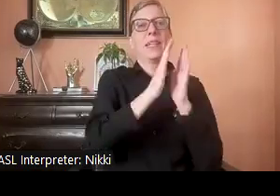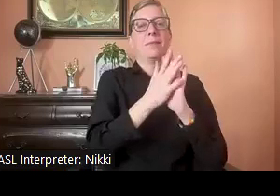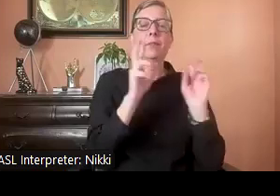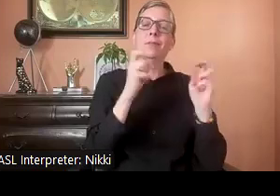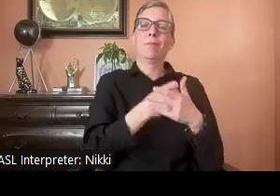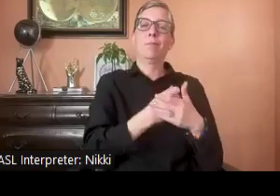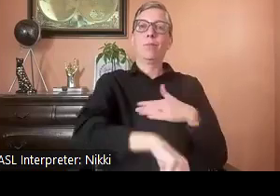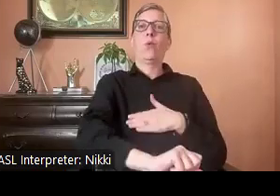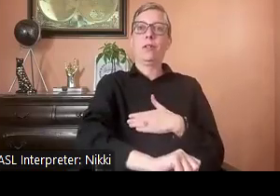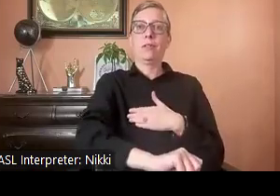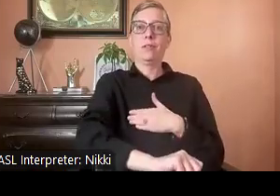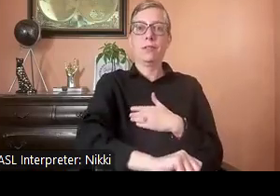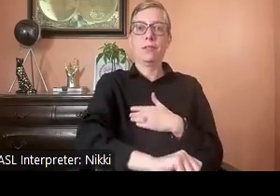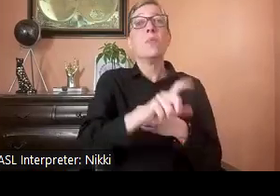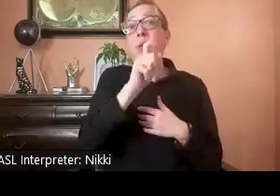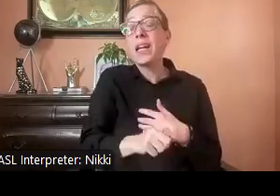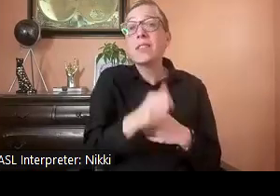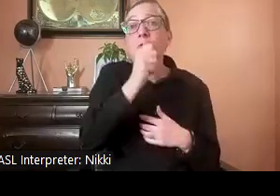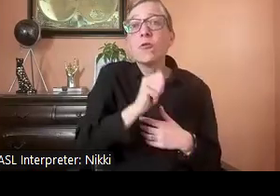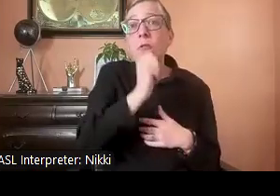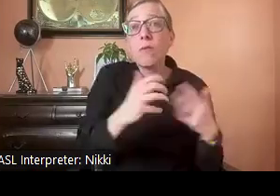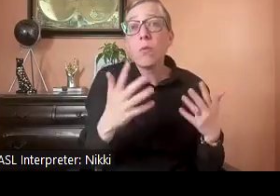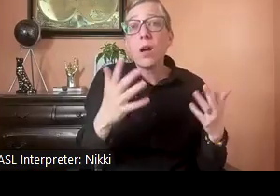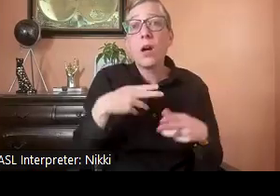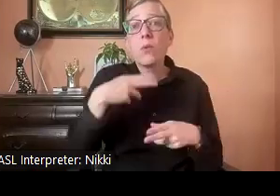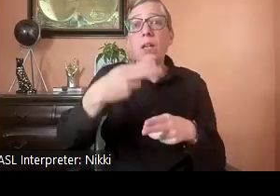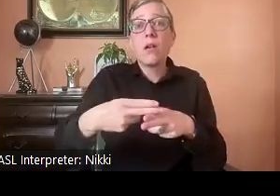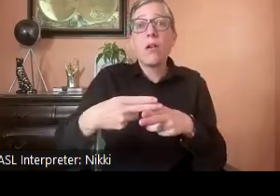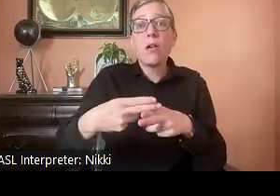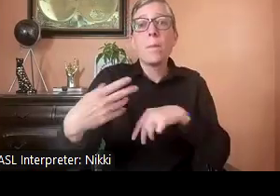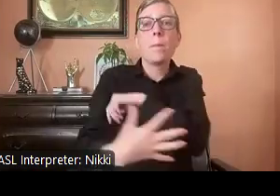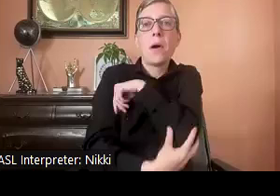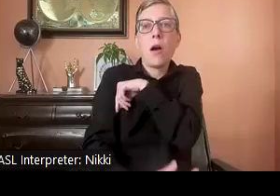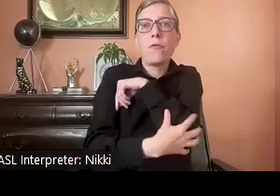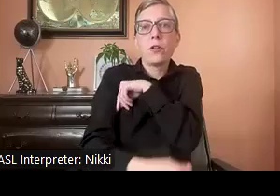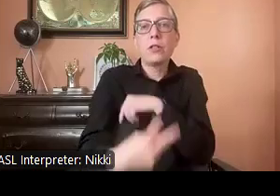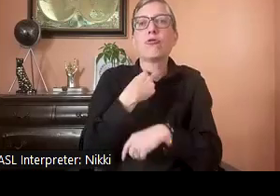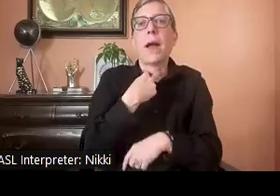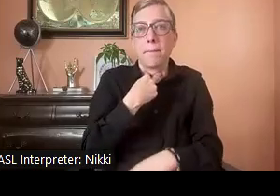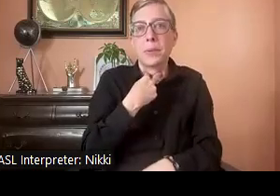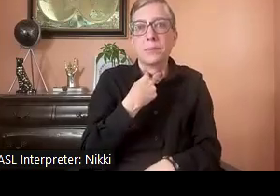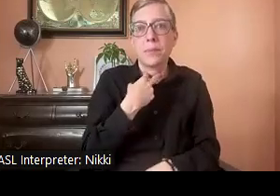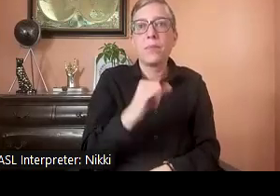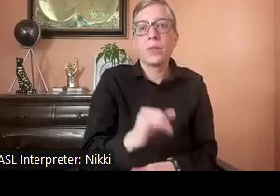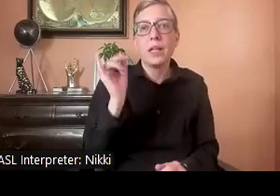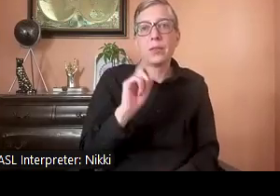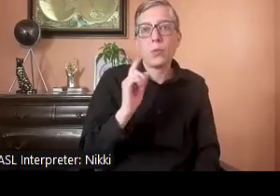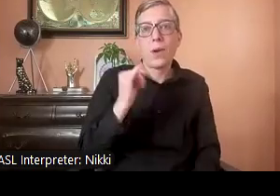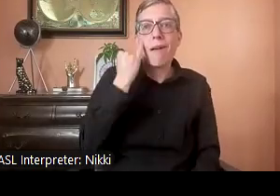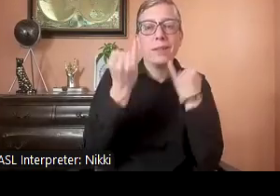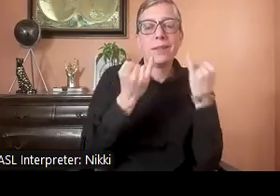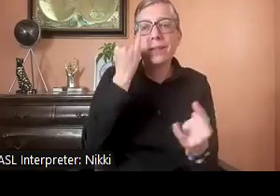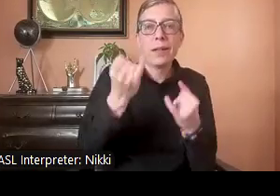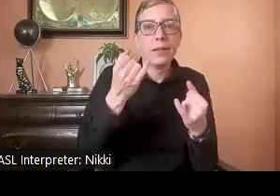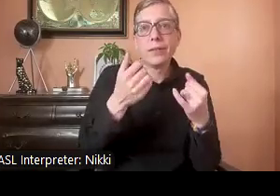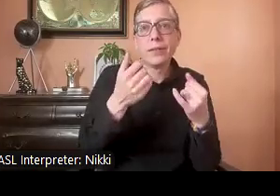survive what we call the poverty trap. And the poverty trap is where ideas get killed. Like if it doesn't have enough sustenance, if it